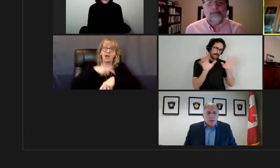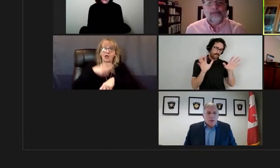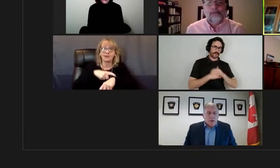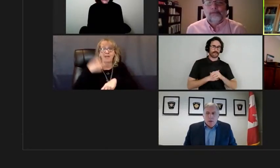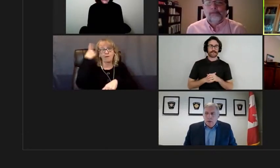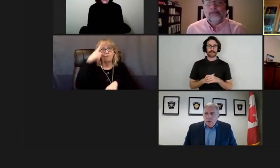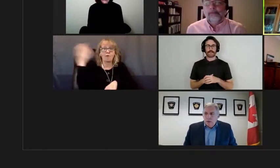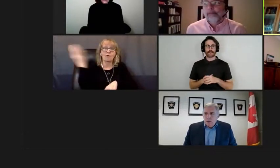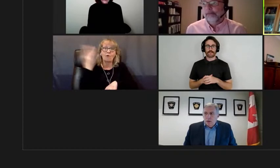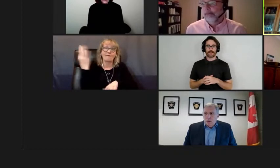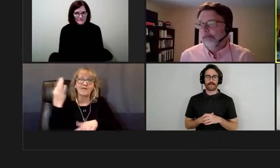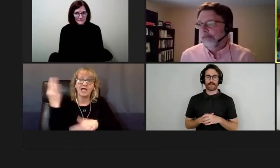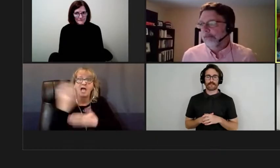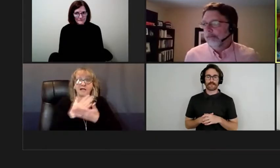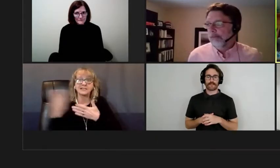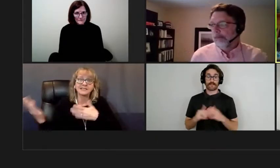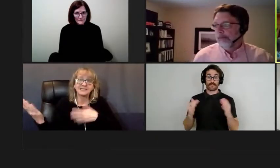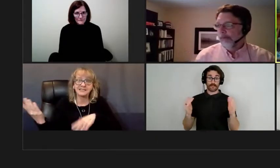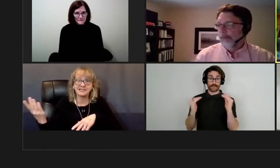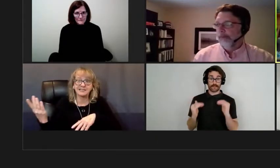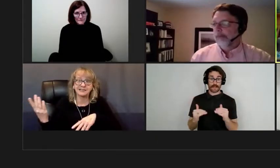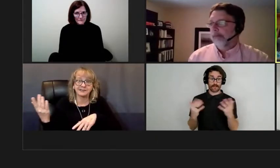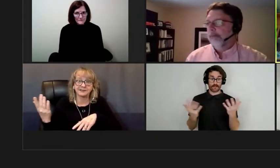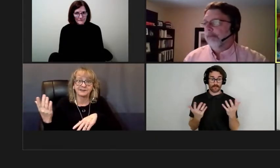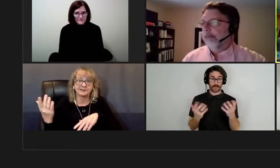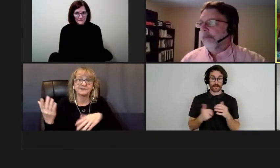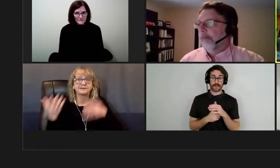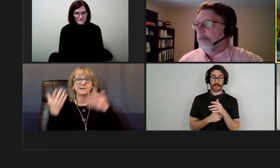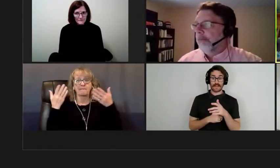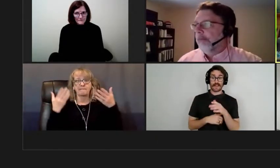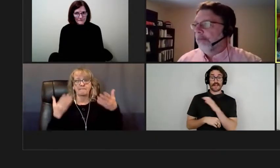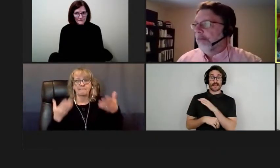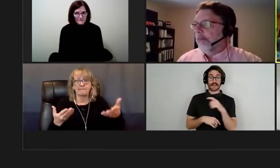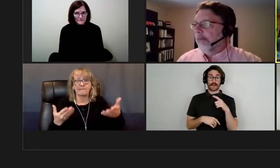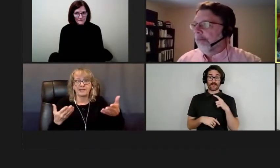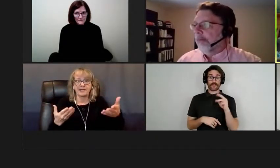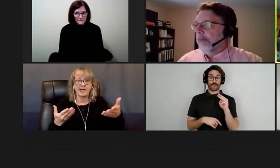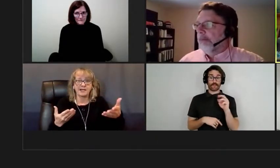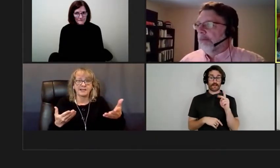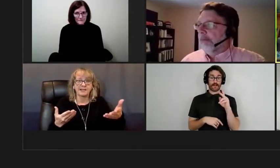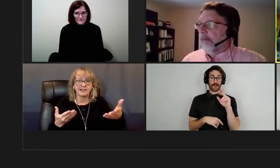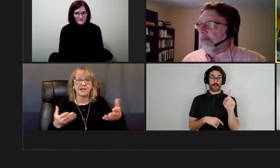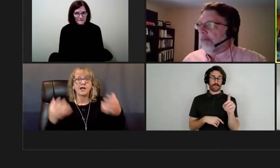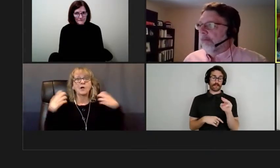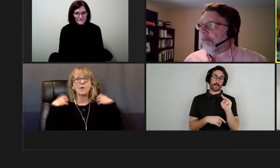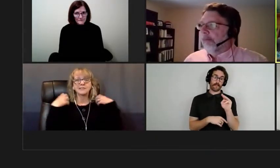it. Next is Councillor Menard.